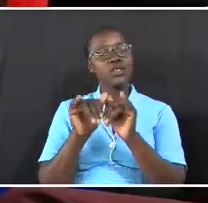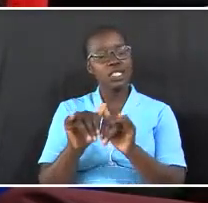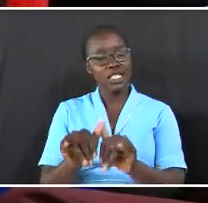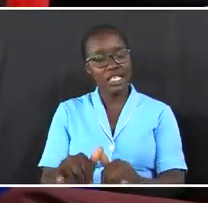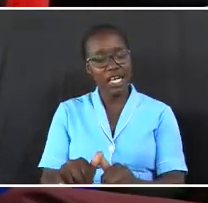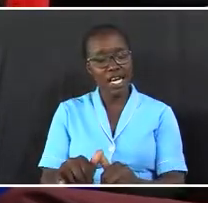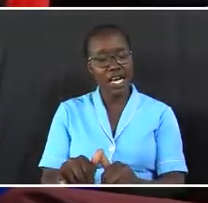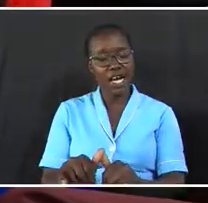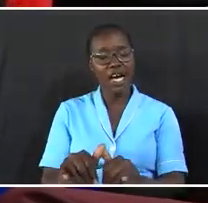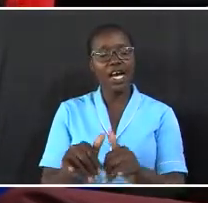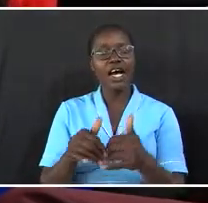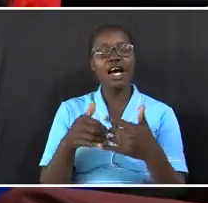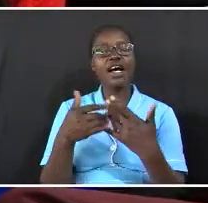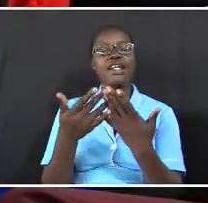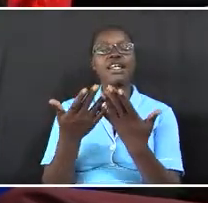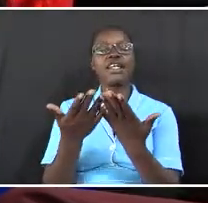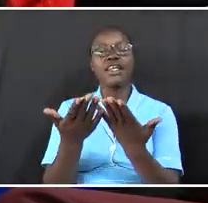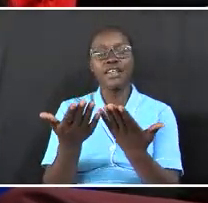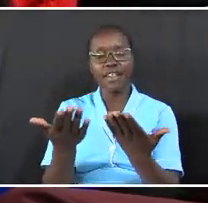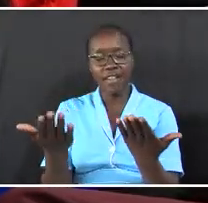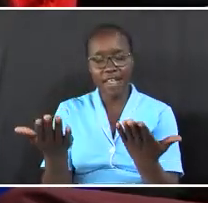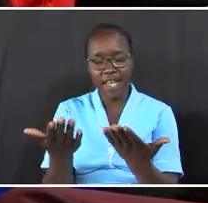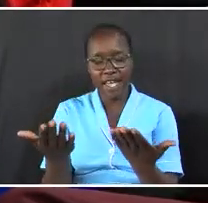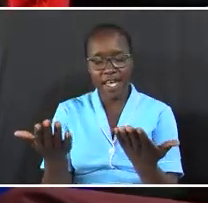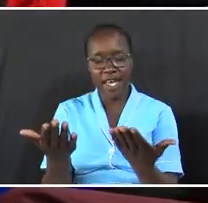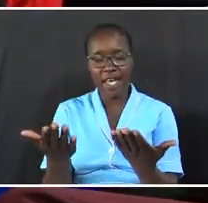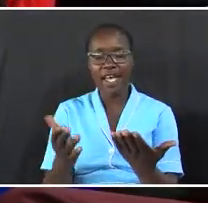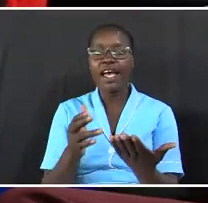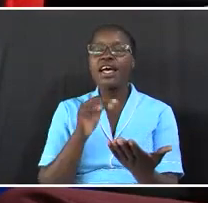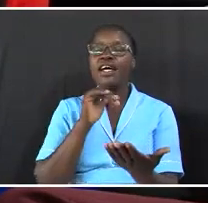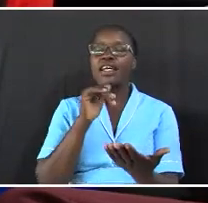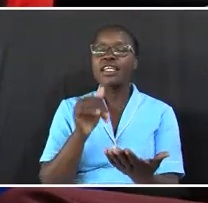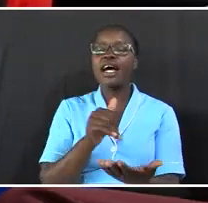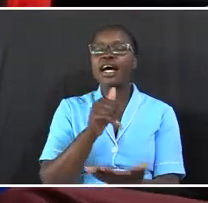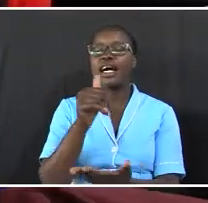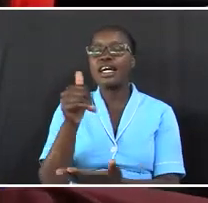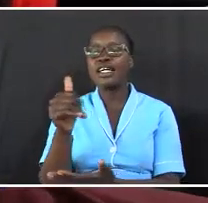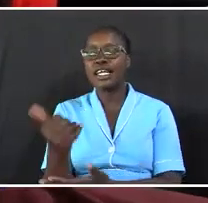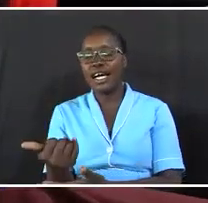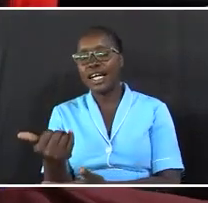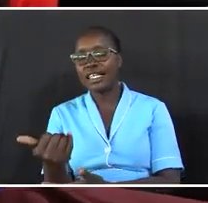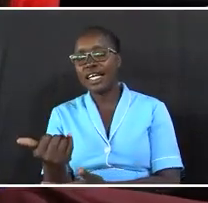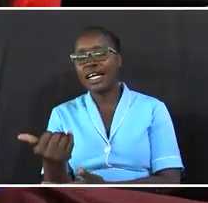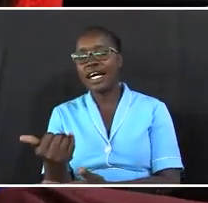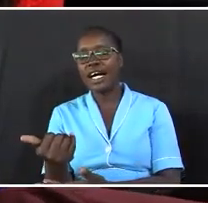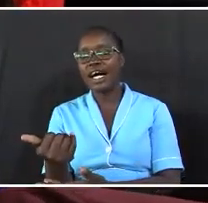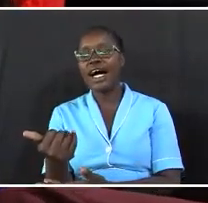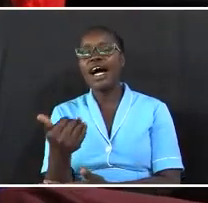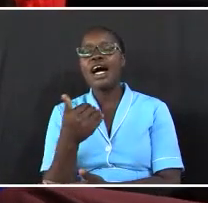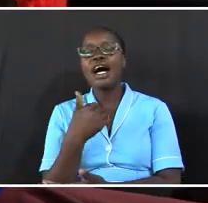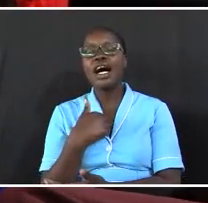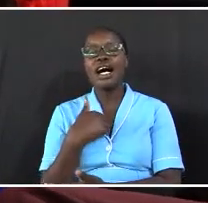share as we tarry there. None other